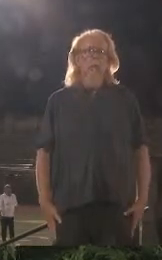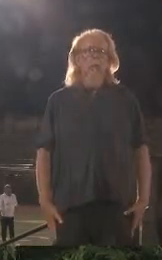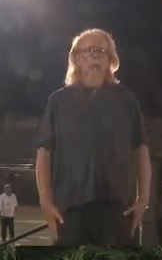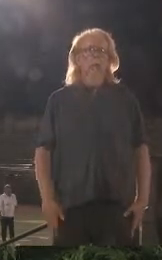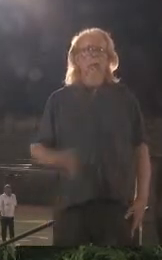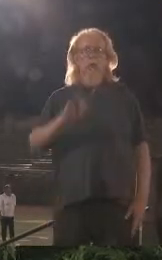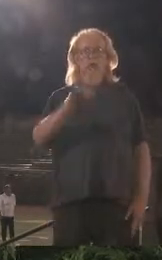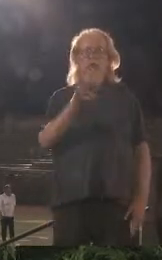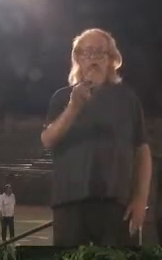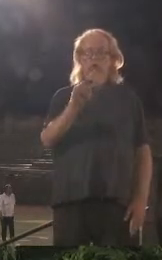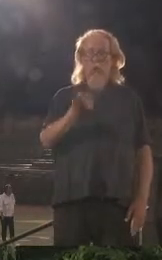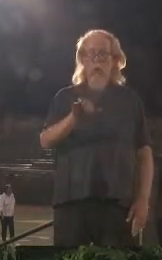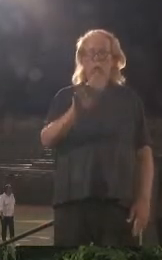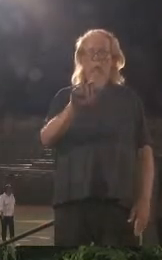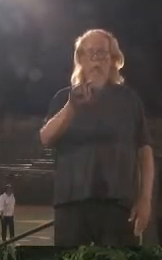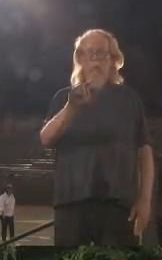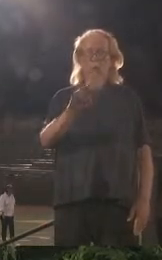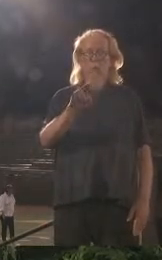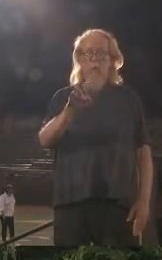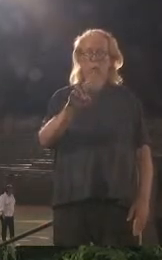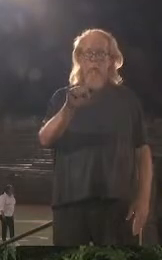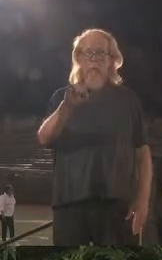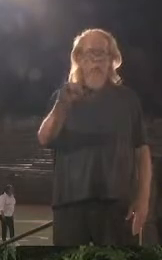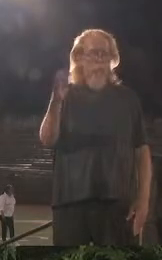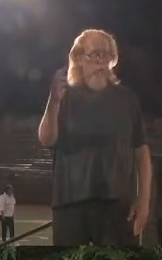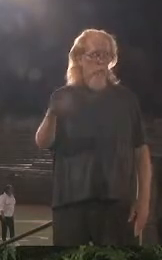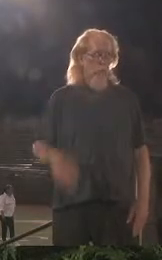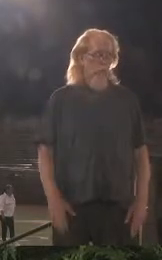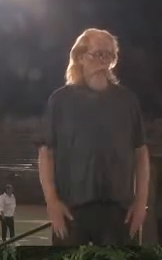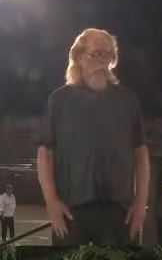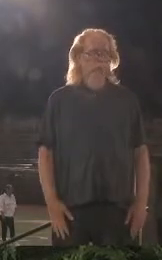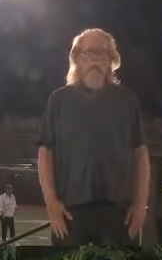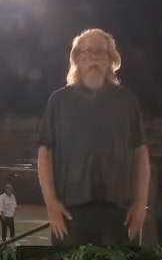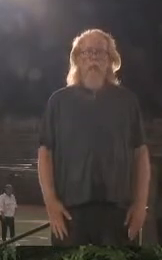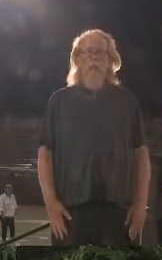Johnny Raymond Torres Jr.